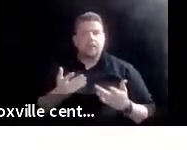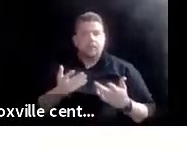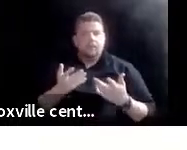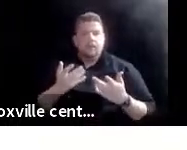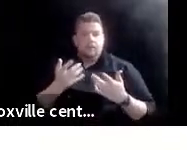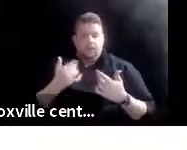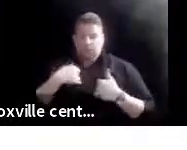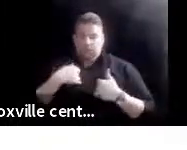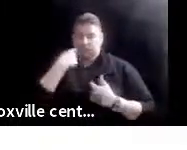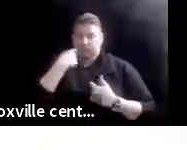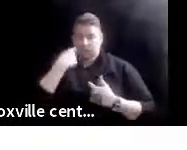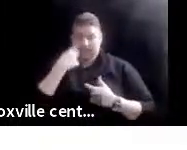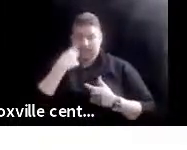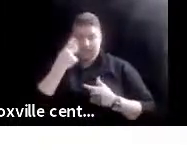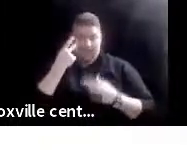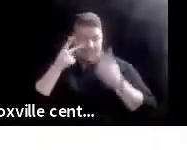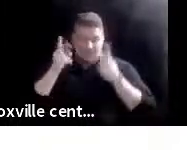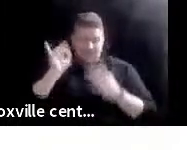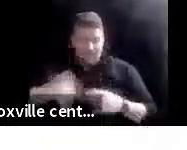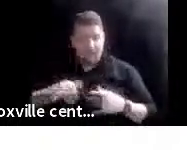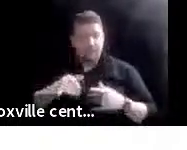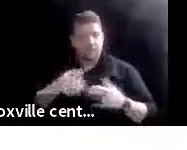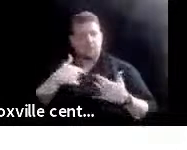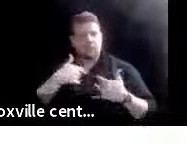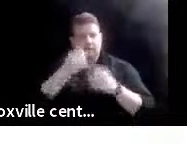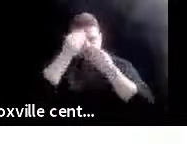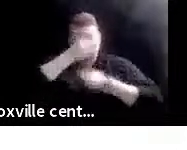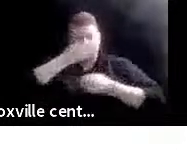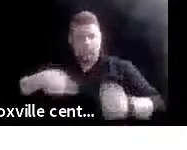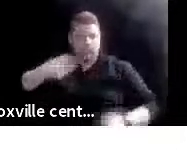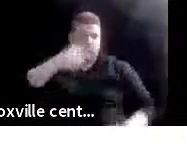we just recently saw it, so we wanted to make you aware of it.